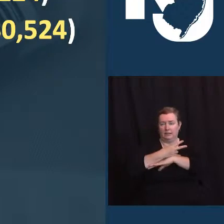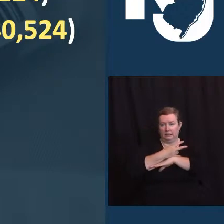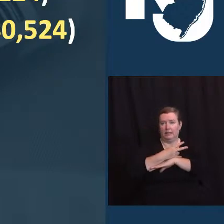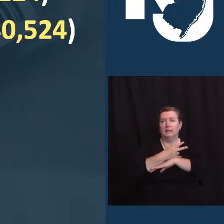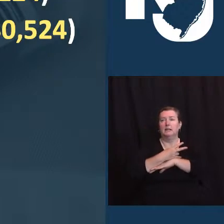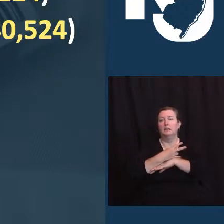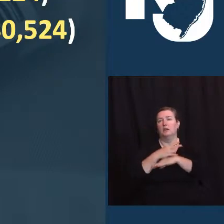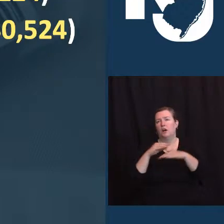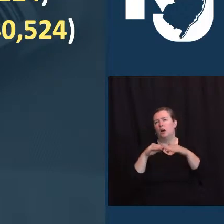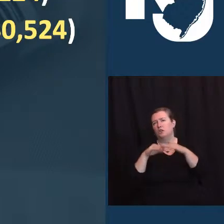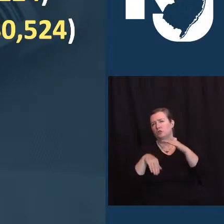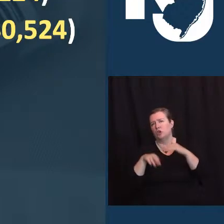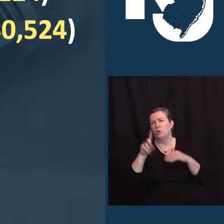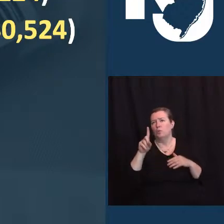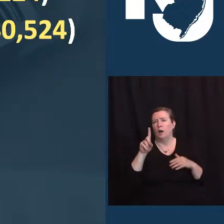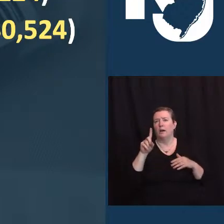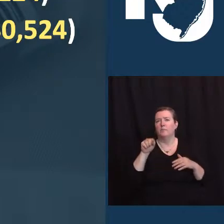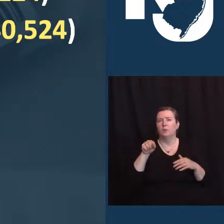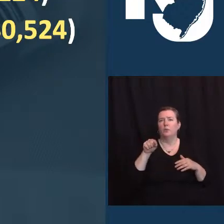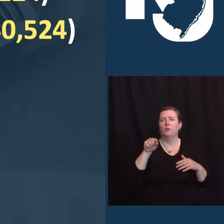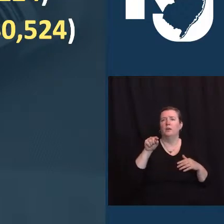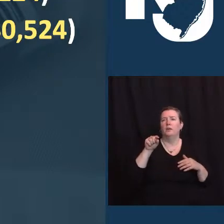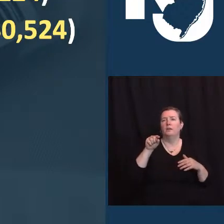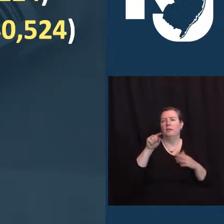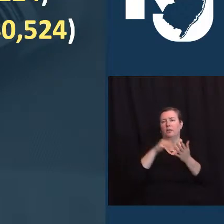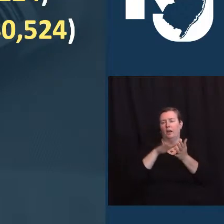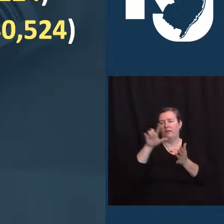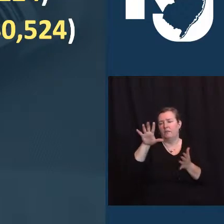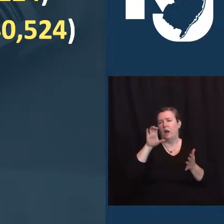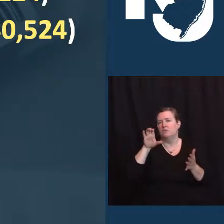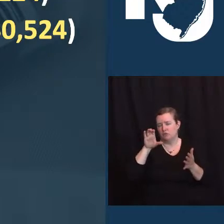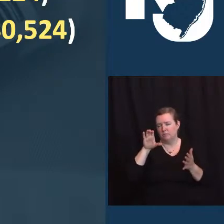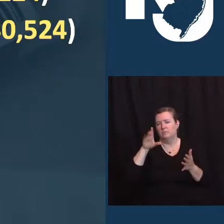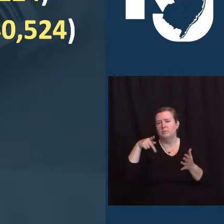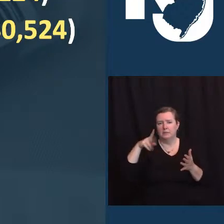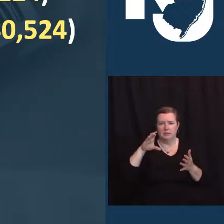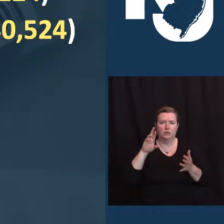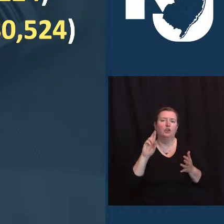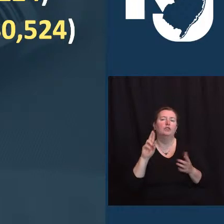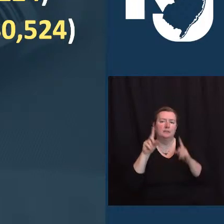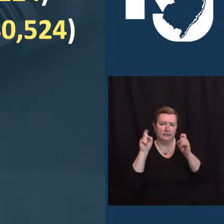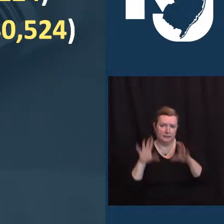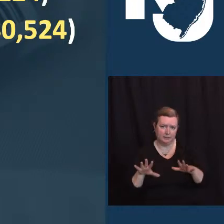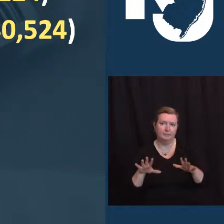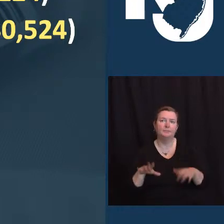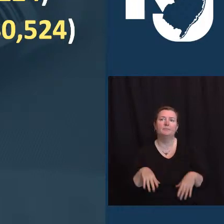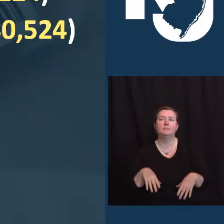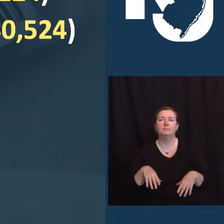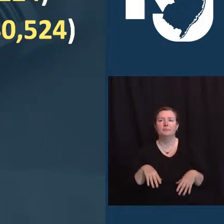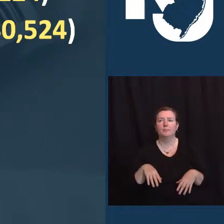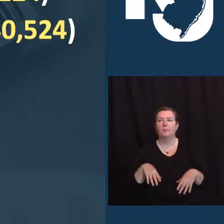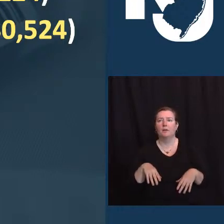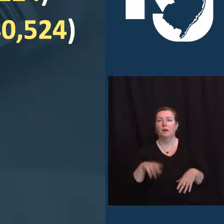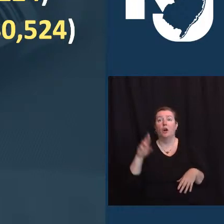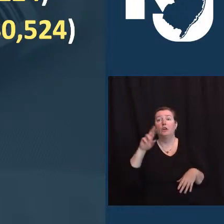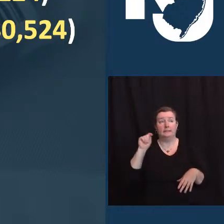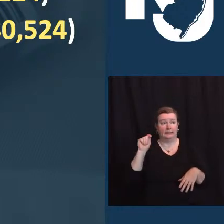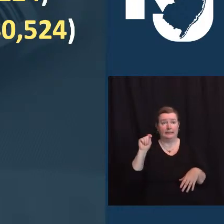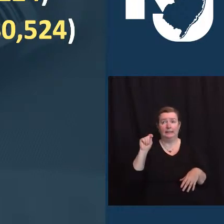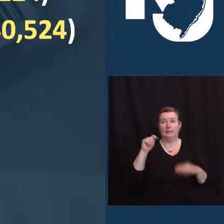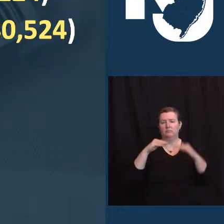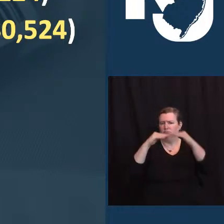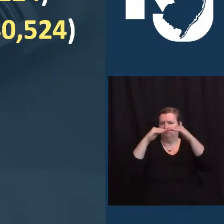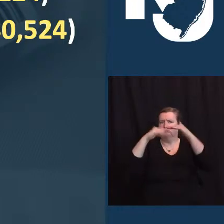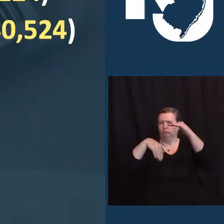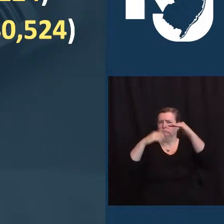under 1,500 for PCR tests and just over 500 for antigen tests. The rate of transmission is holding steady